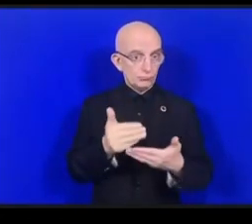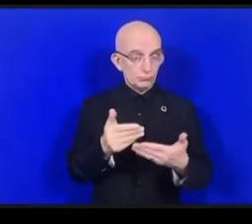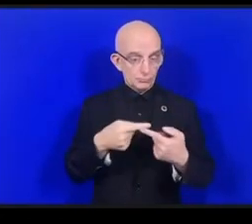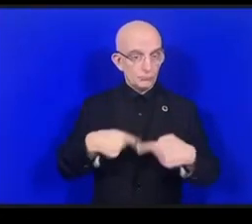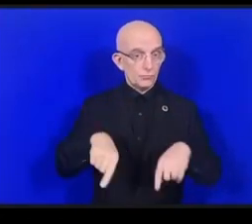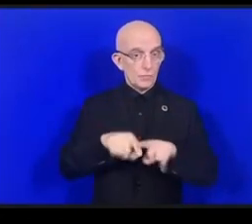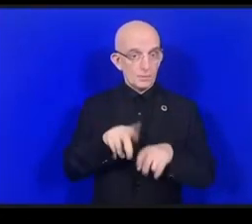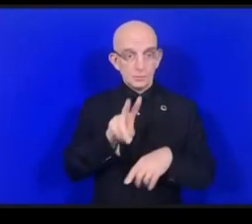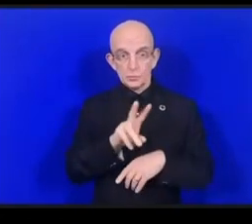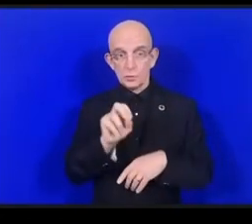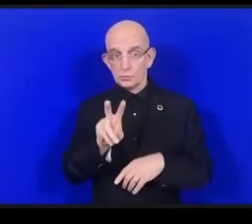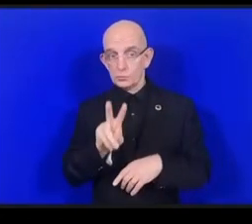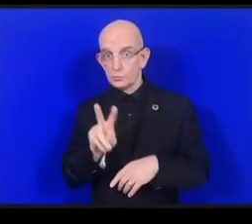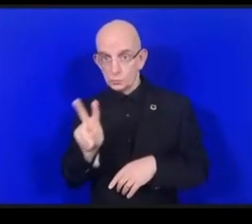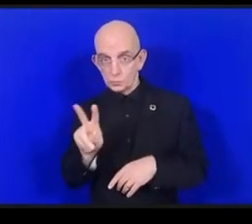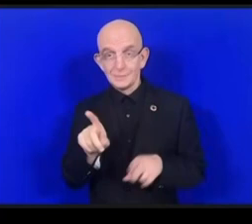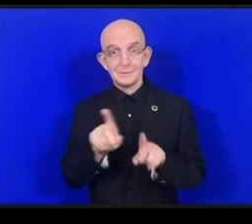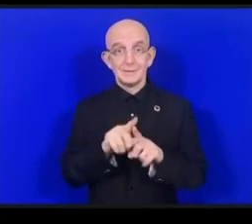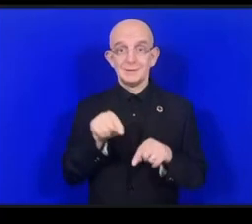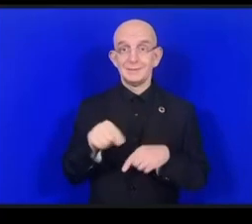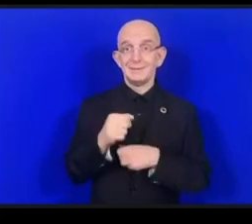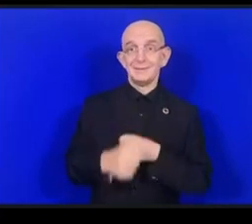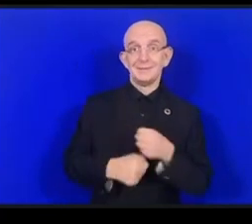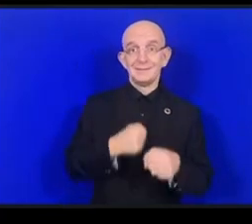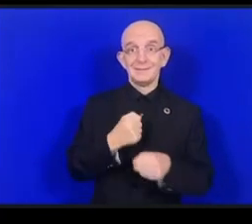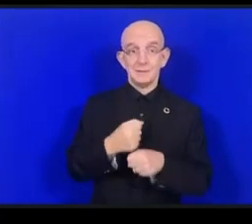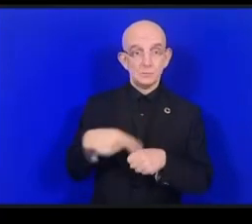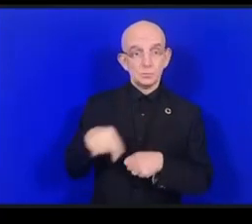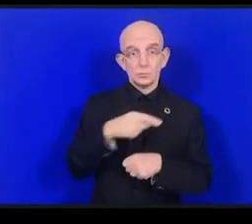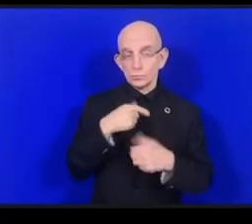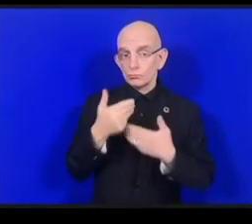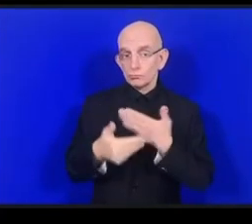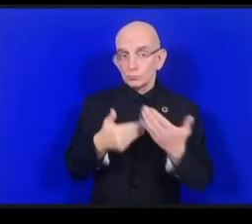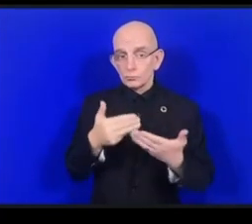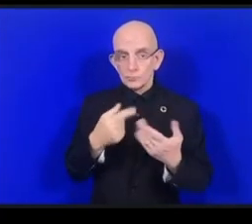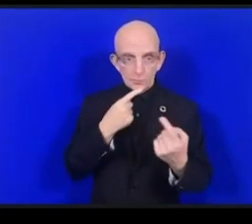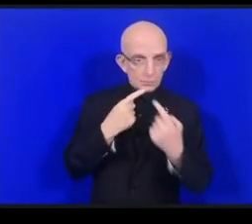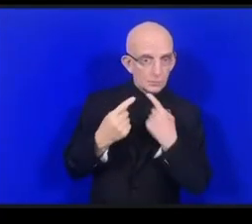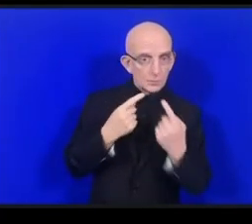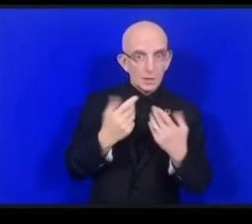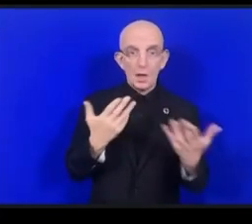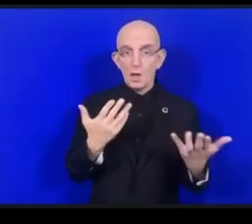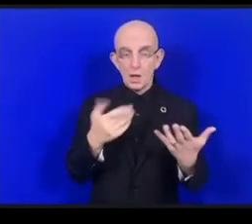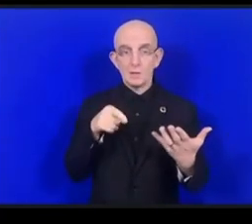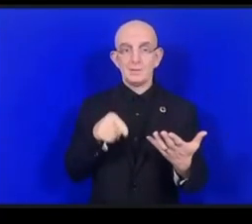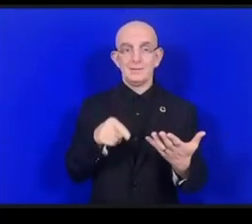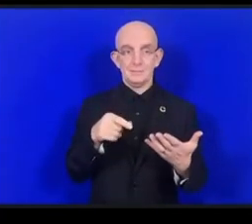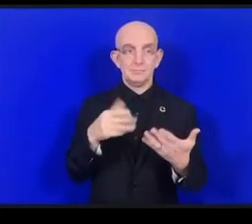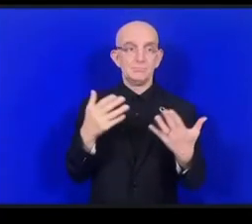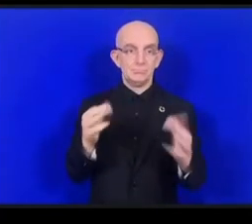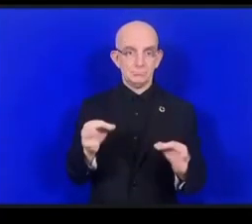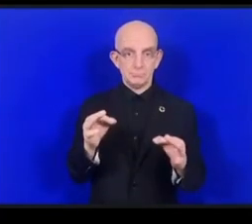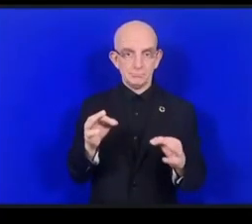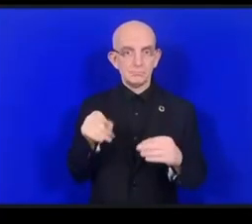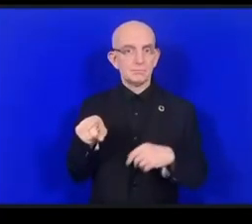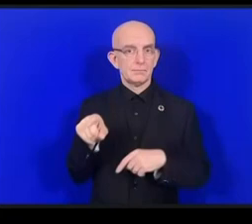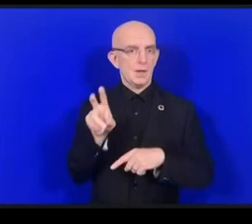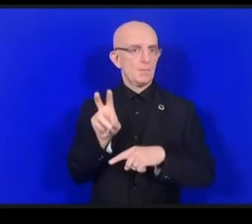taking the part of the mentorship role at the ISOR U Ambassador Program, where the young people as to